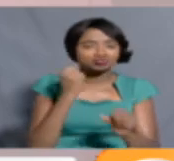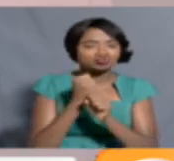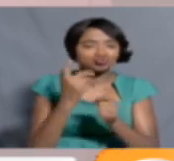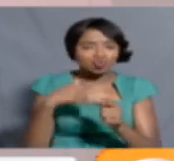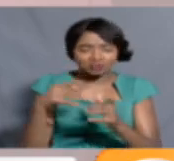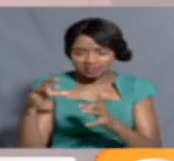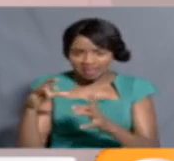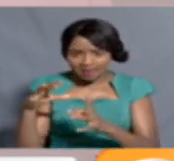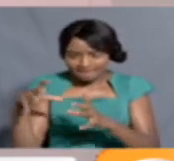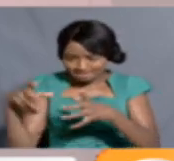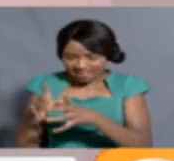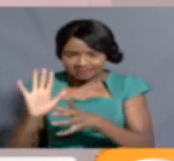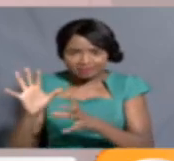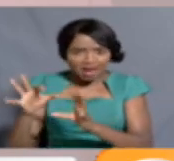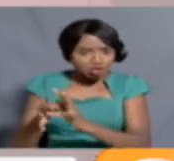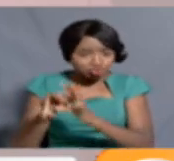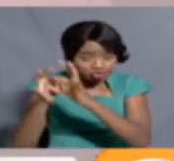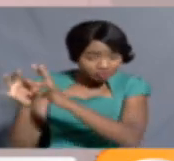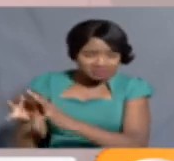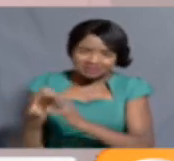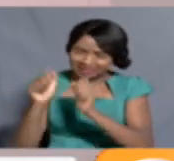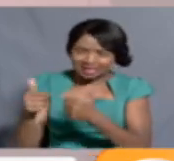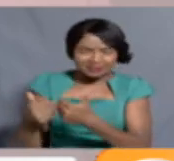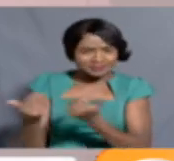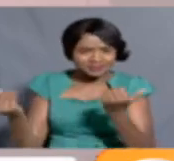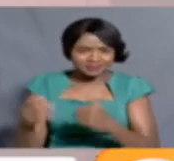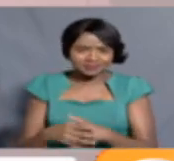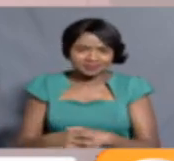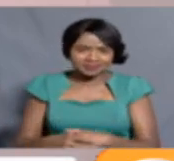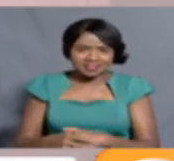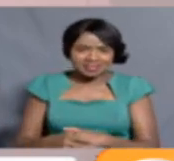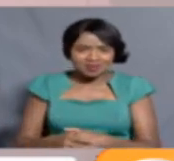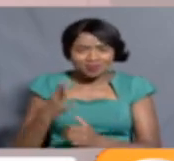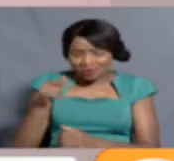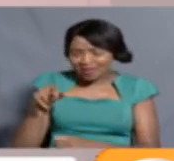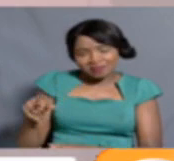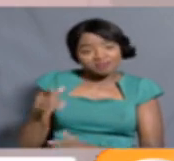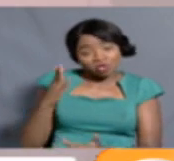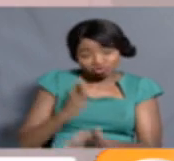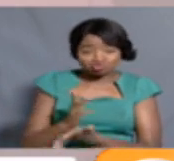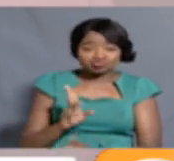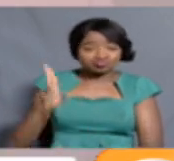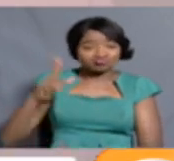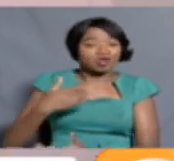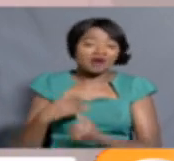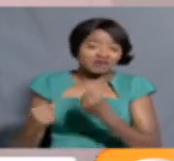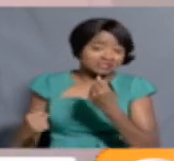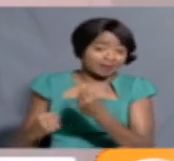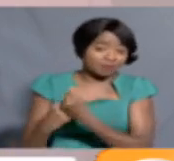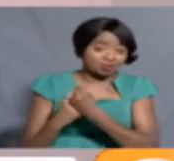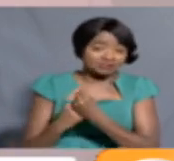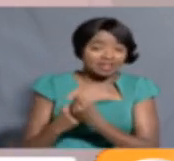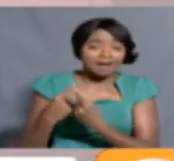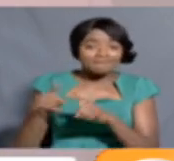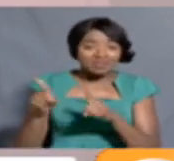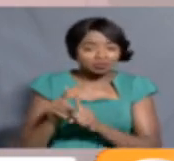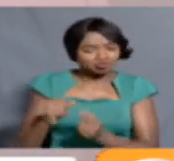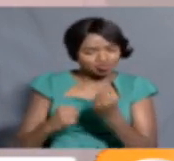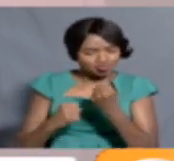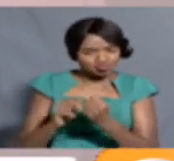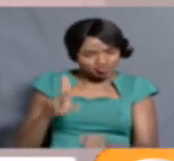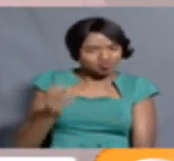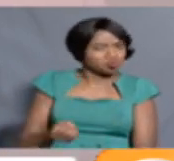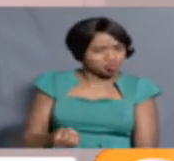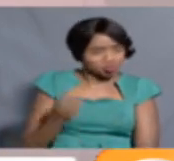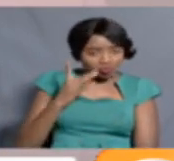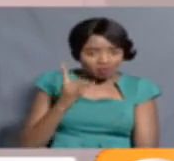because that is what's happening now. The deputy president has some sway in the party, he has a support base, and the president knows that, but